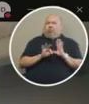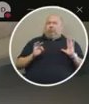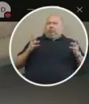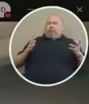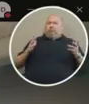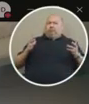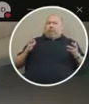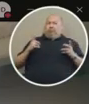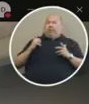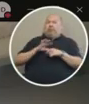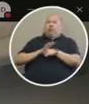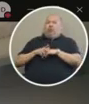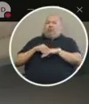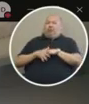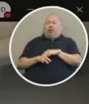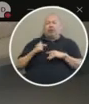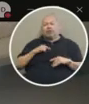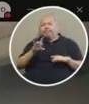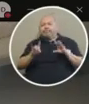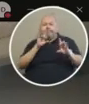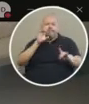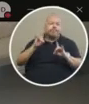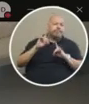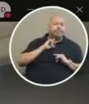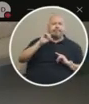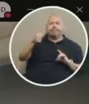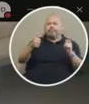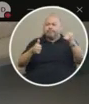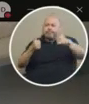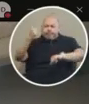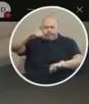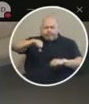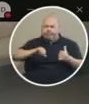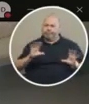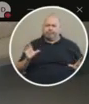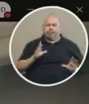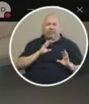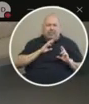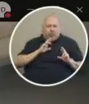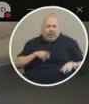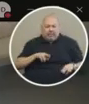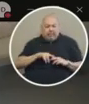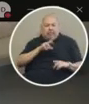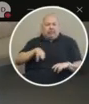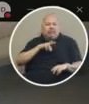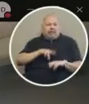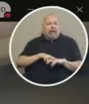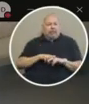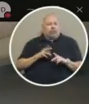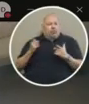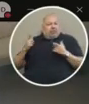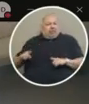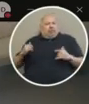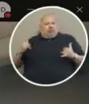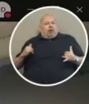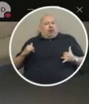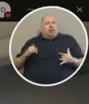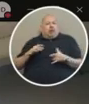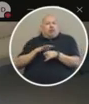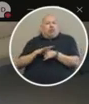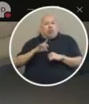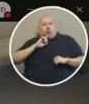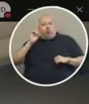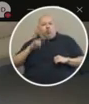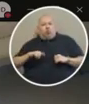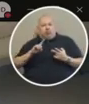if we're just picking and choosing. It's based on the reaction to the national, state, and local